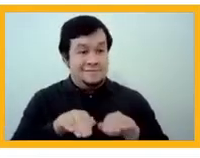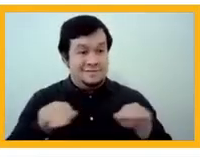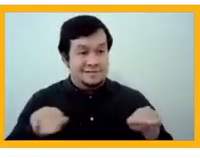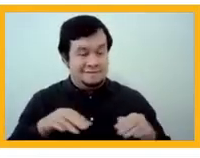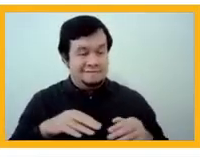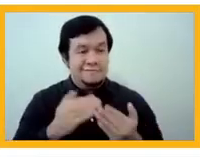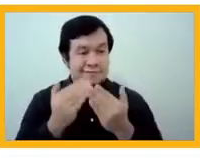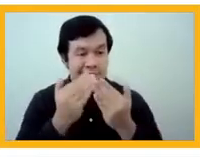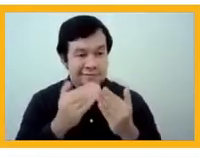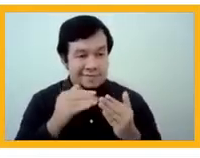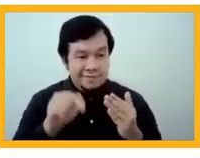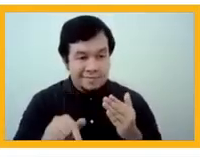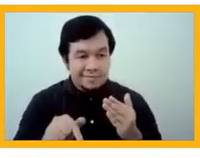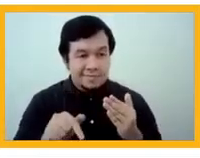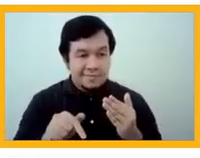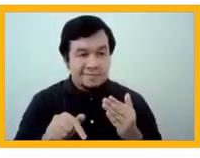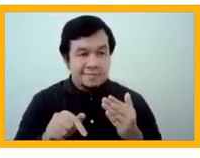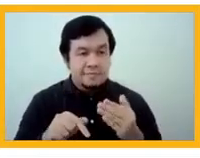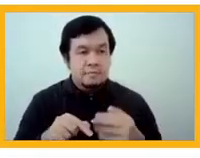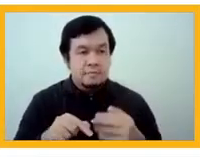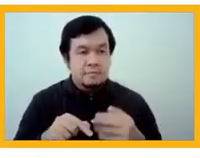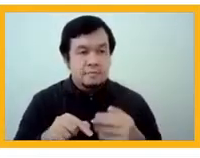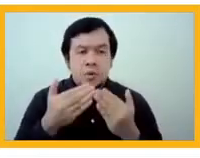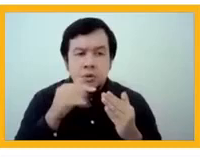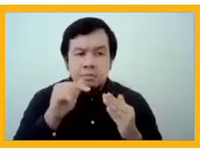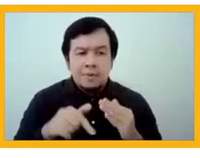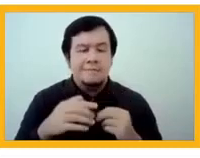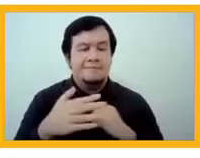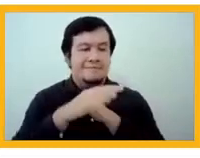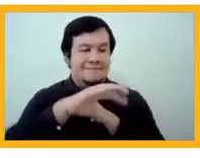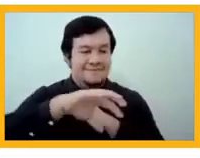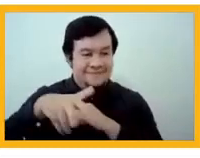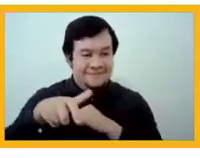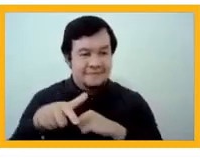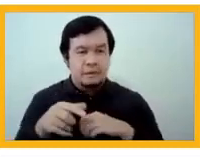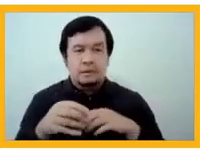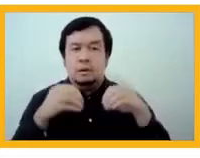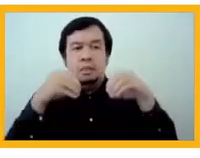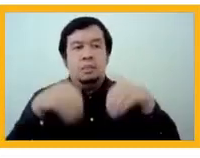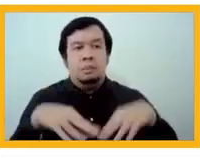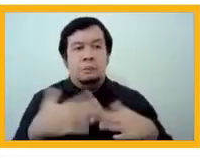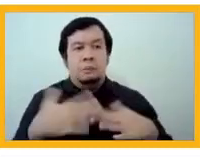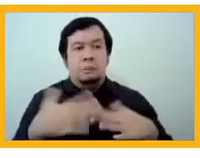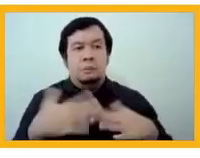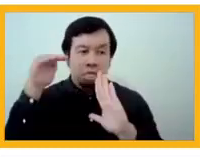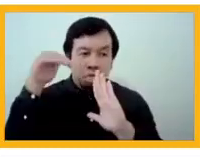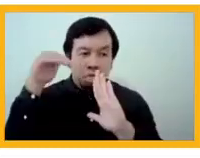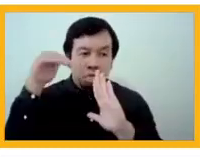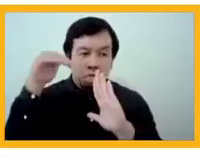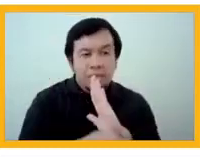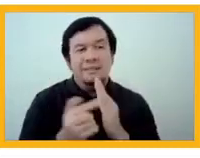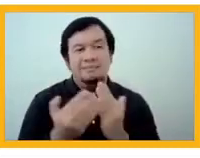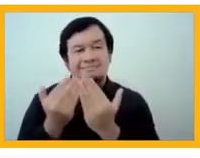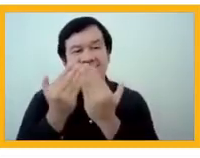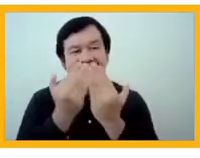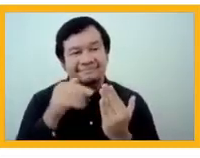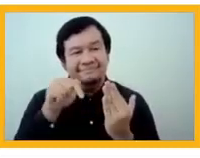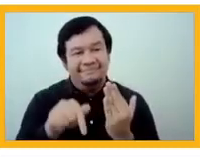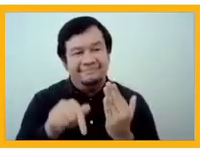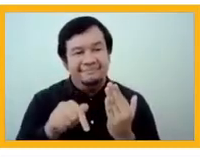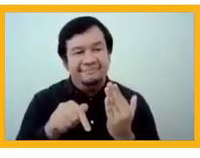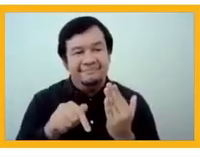is that you're basically lost because classroom instruction is so far ahead of you. Okay. And that then highlights the potential of the